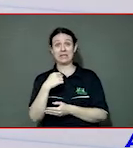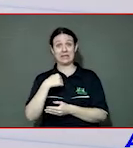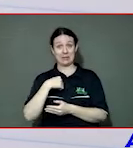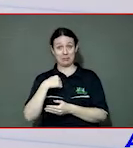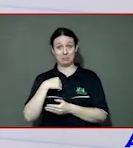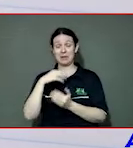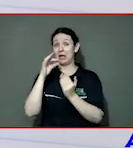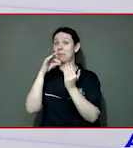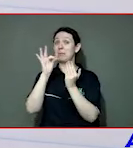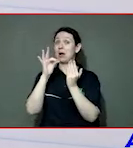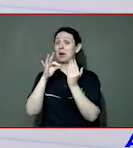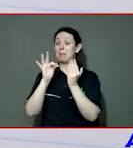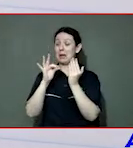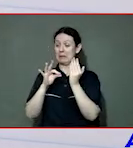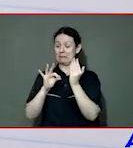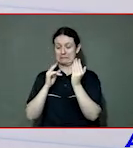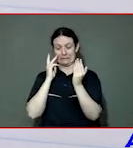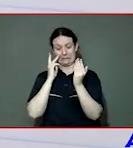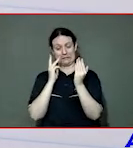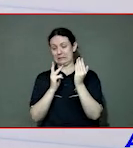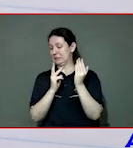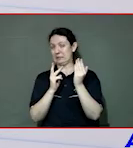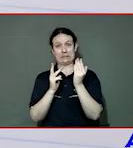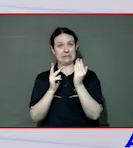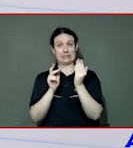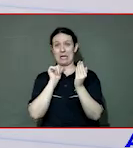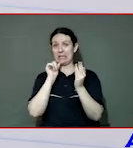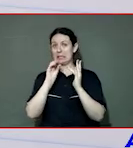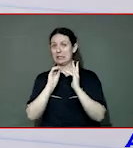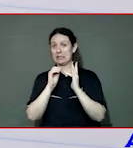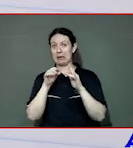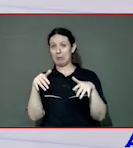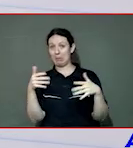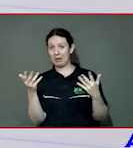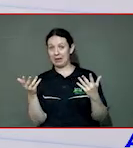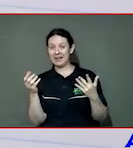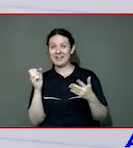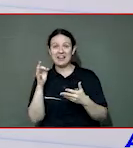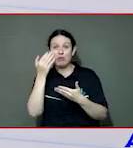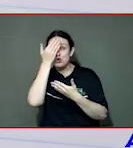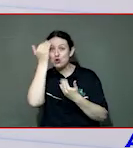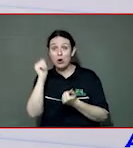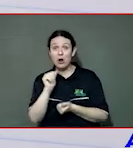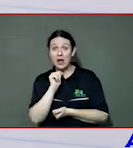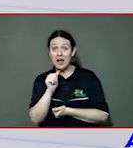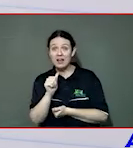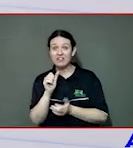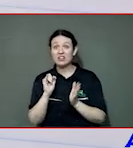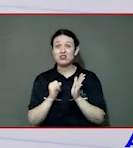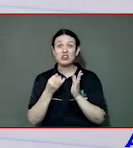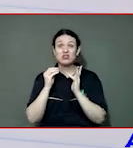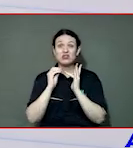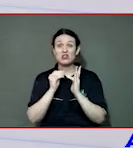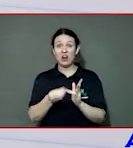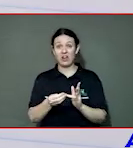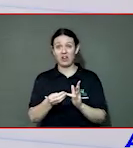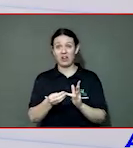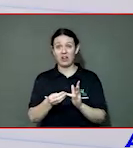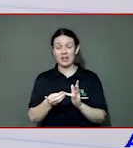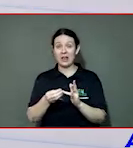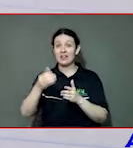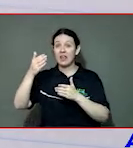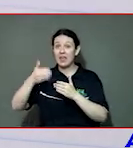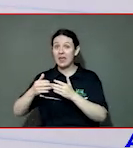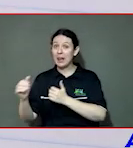here. And now you leave open a multiple choice. If you don't know the answer, guess one. If you don't have time at the